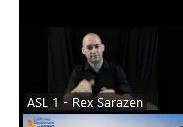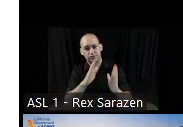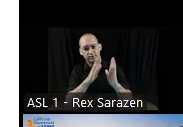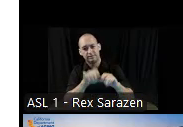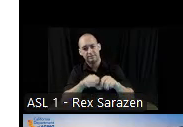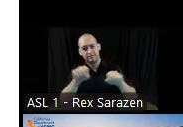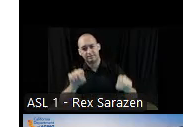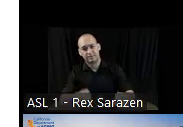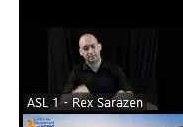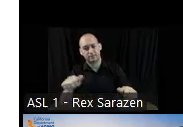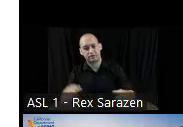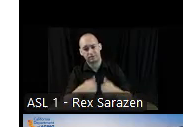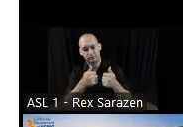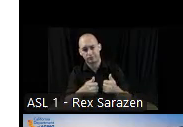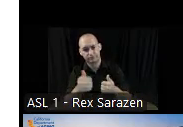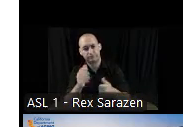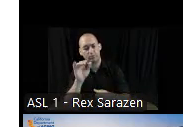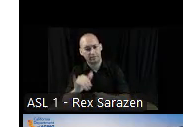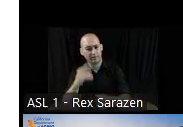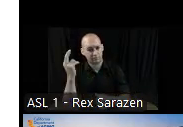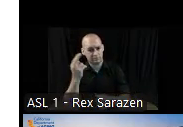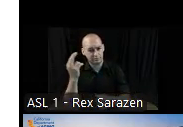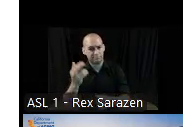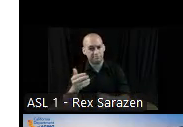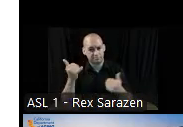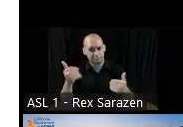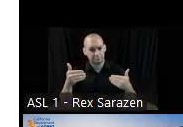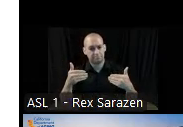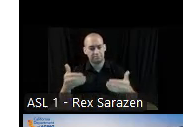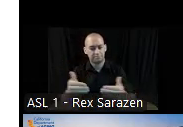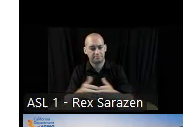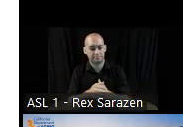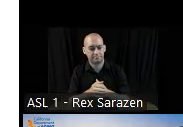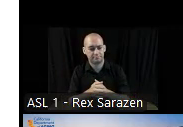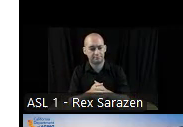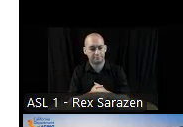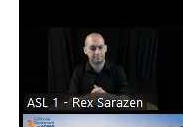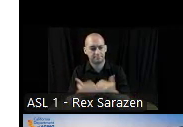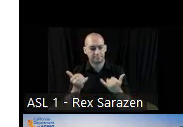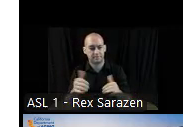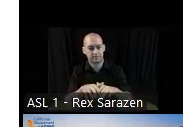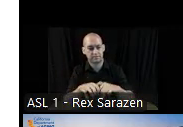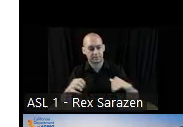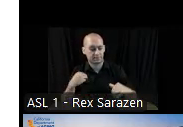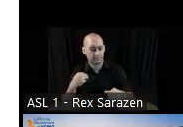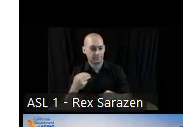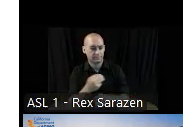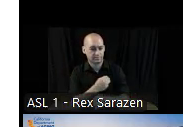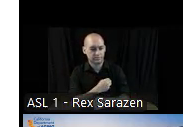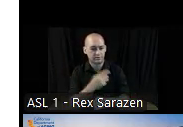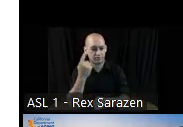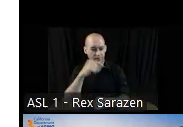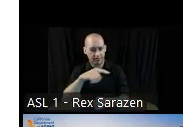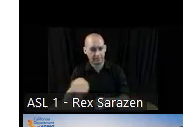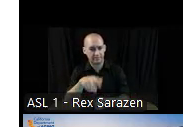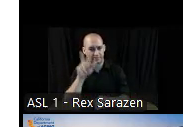rights. So with this purpose in mind, we'll go ahead and move forward. And we have the council members. On these 3